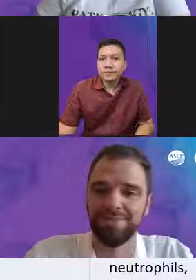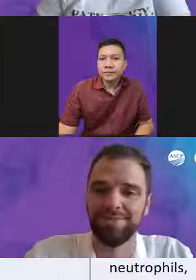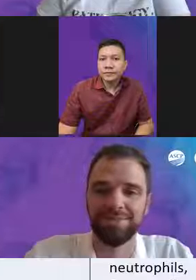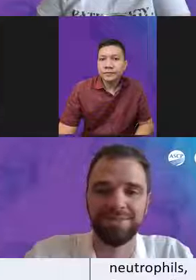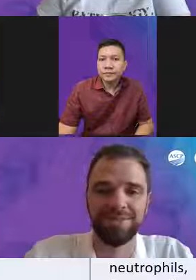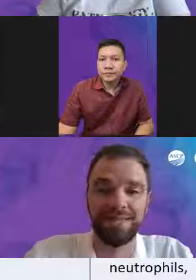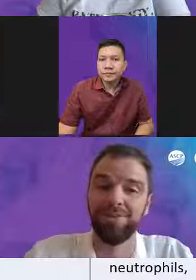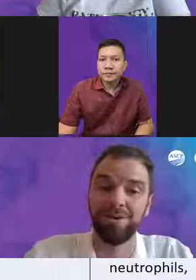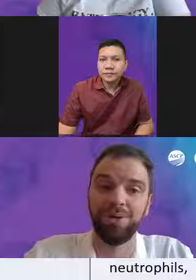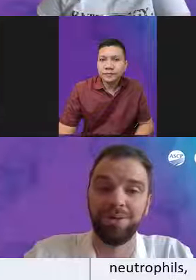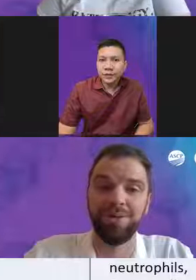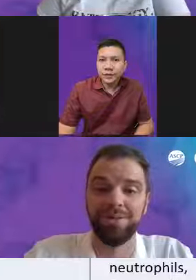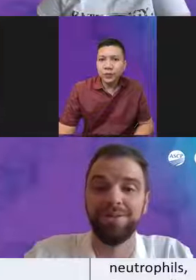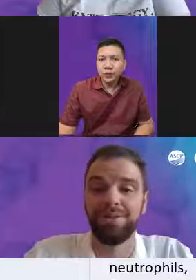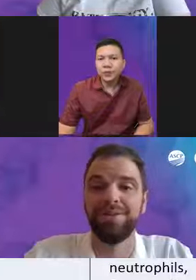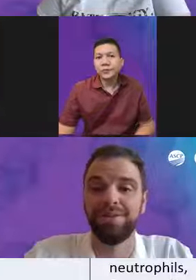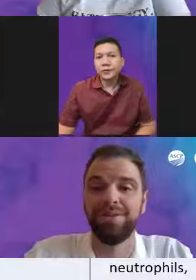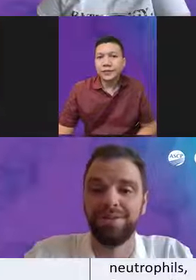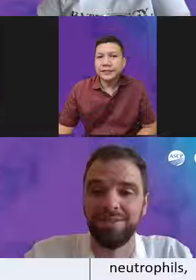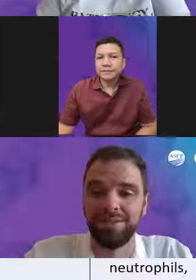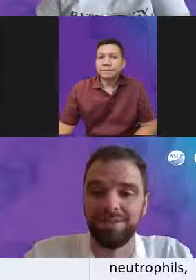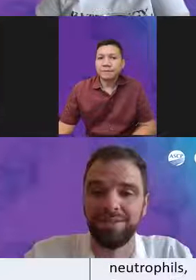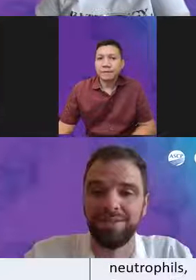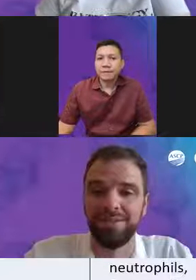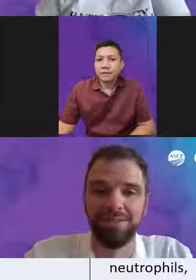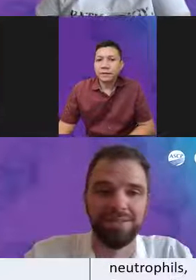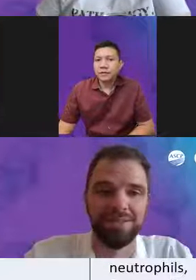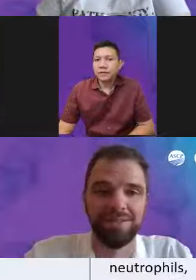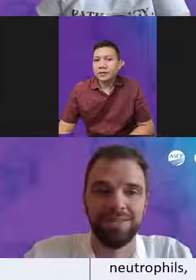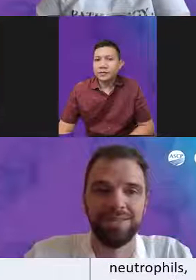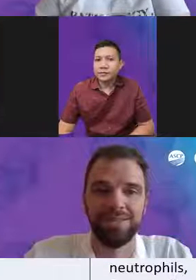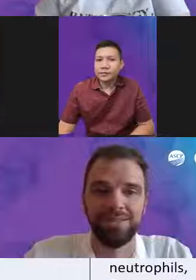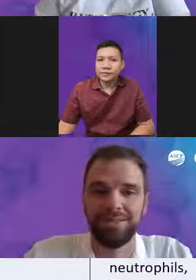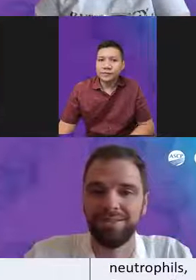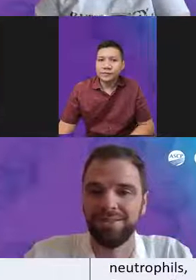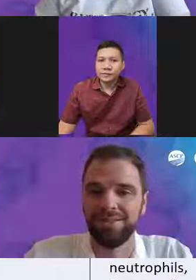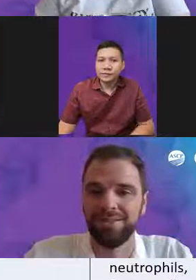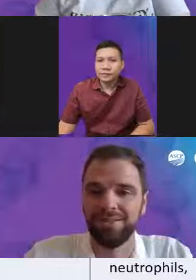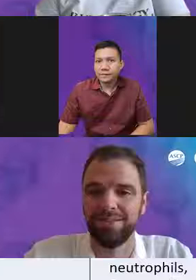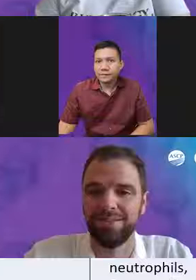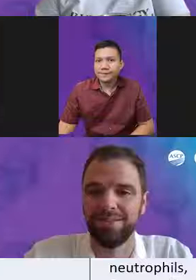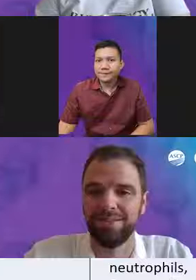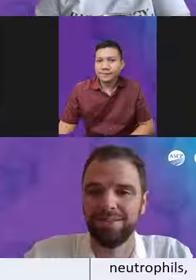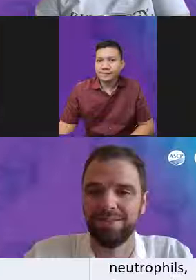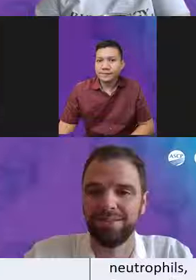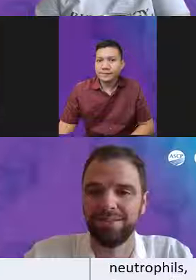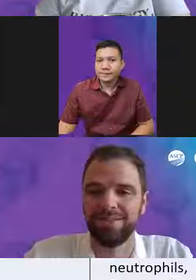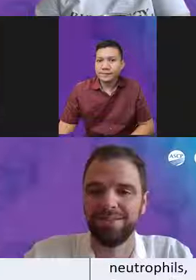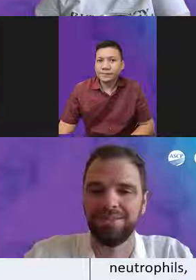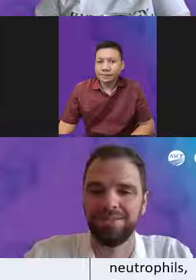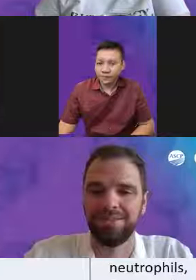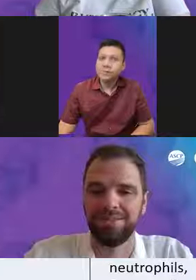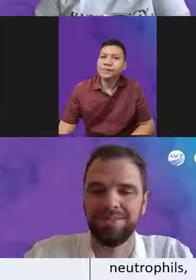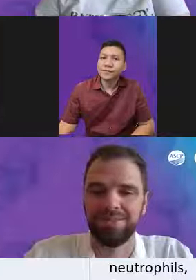very impressive, perfect score with 40.17 seconds, you got to realize you have a zero from last week because you